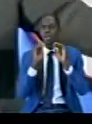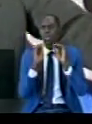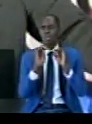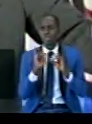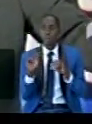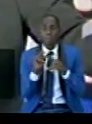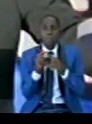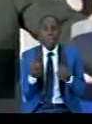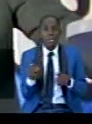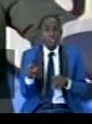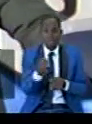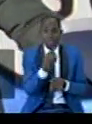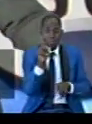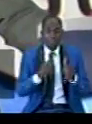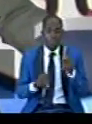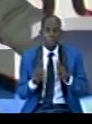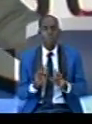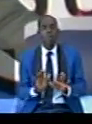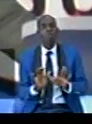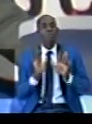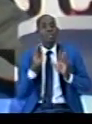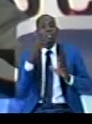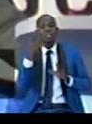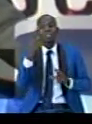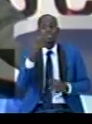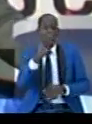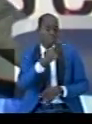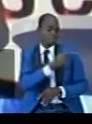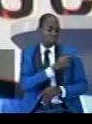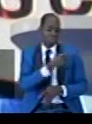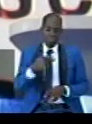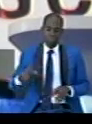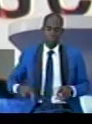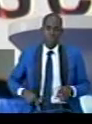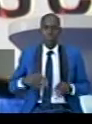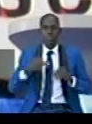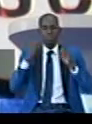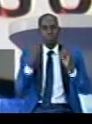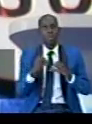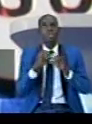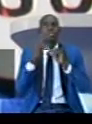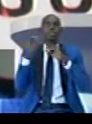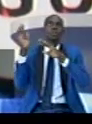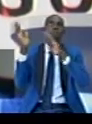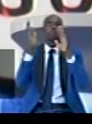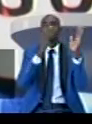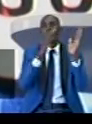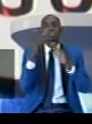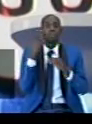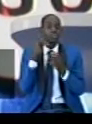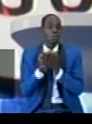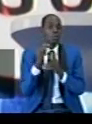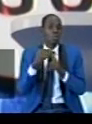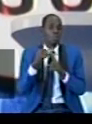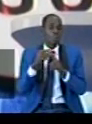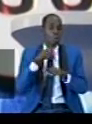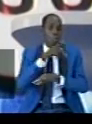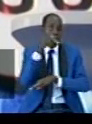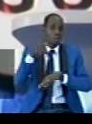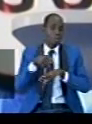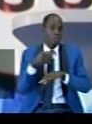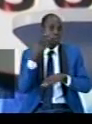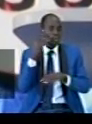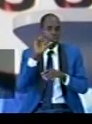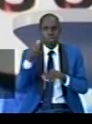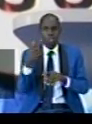fear the prince of the power of the air. Number two, look at that word, principalities. There's a word